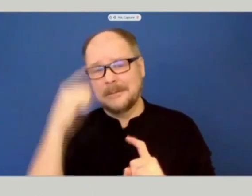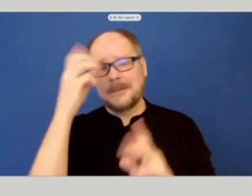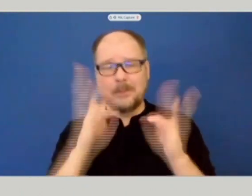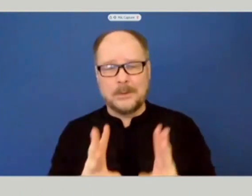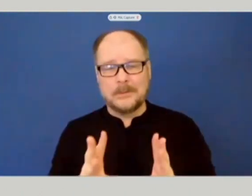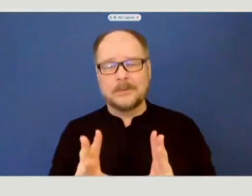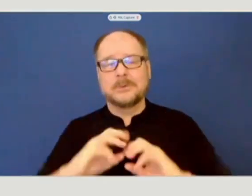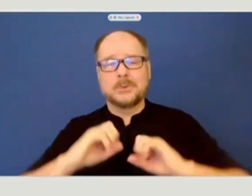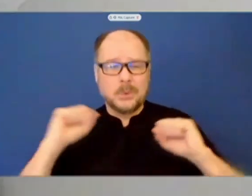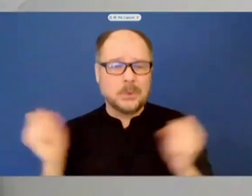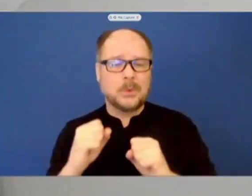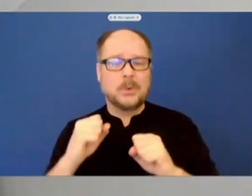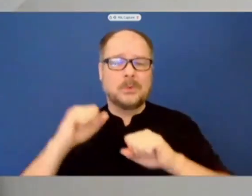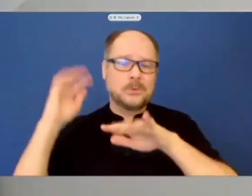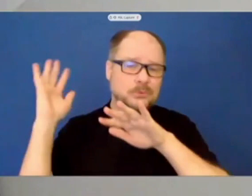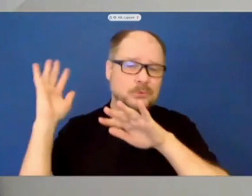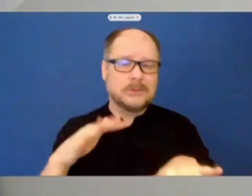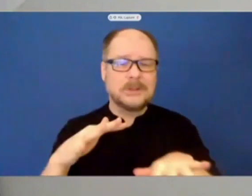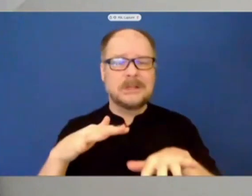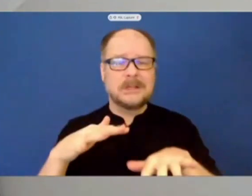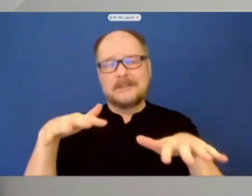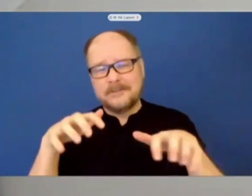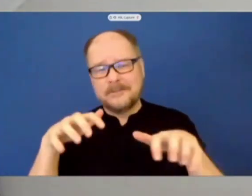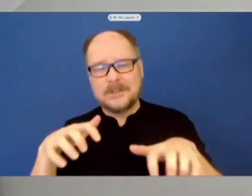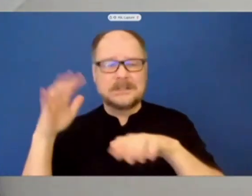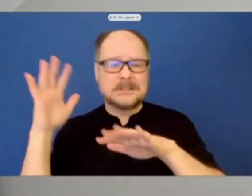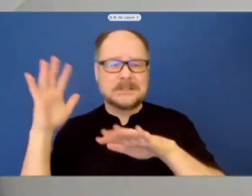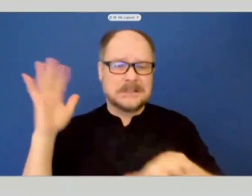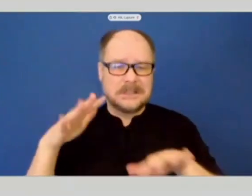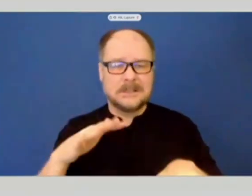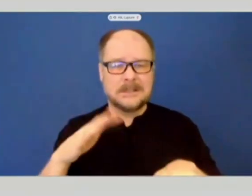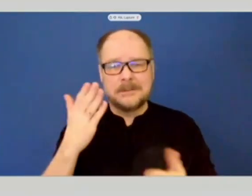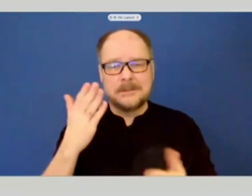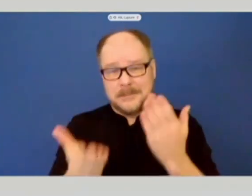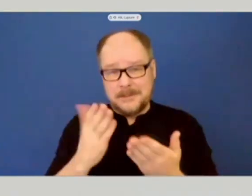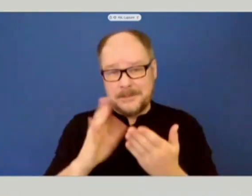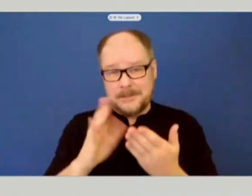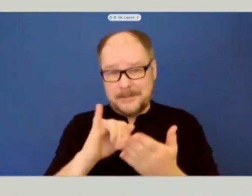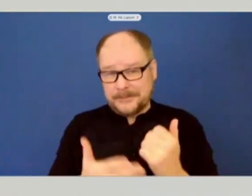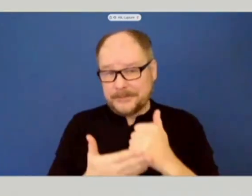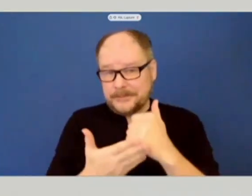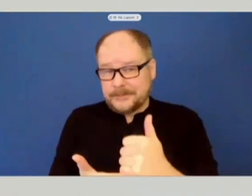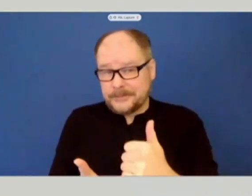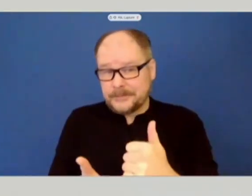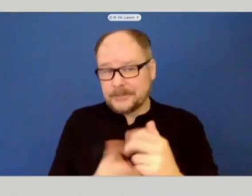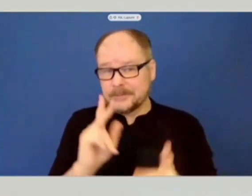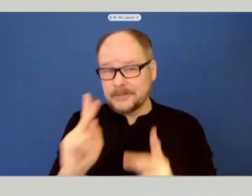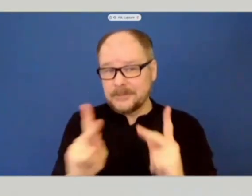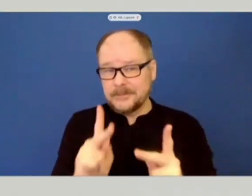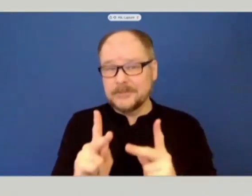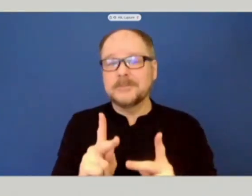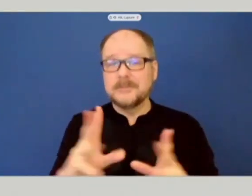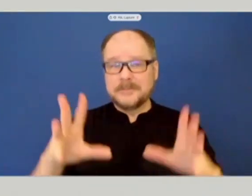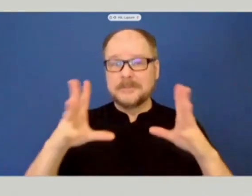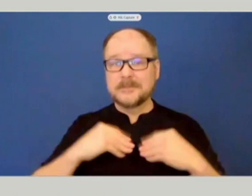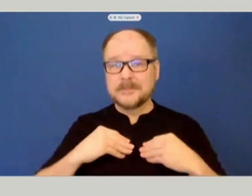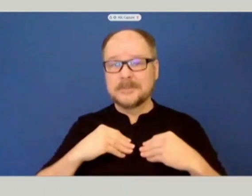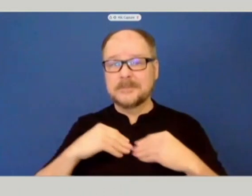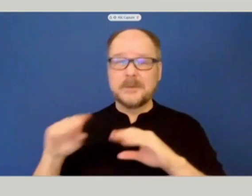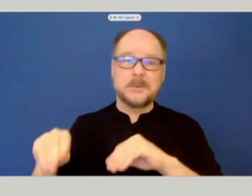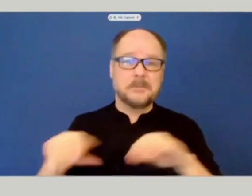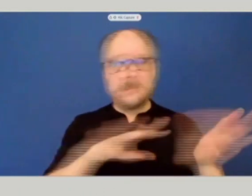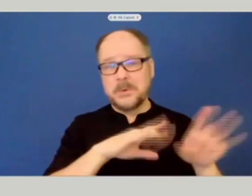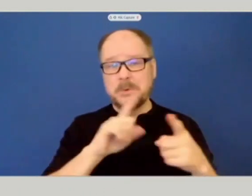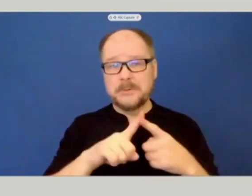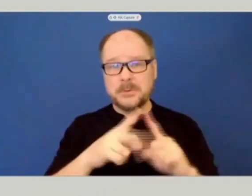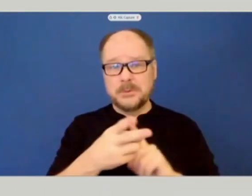rain and the freezing ice potentially, is this maybe instigated in wanting people to get out of Tent City and get to a warm